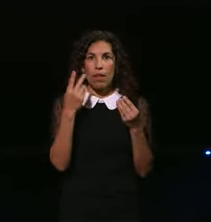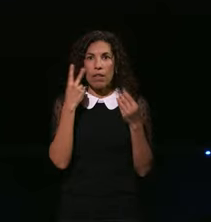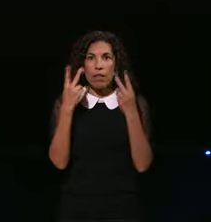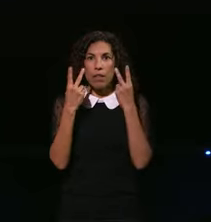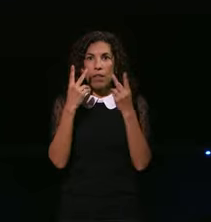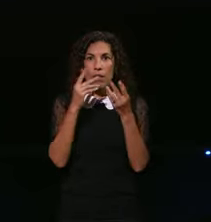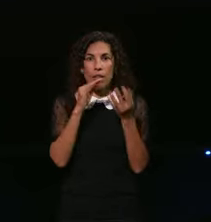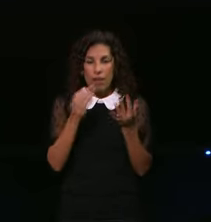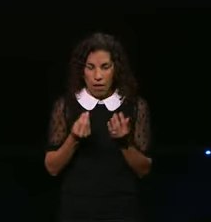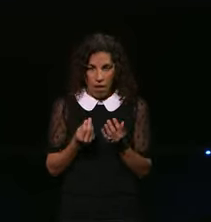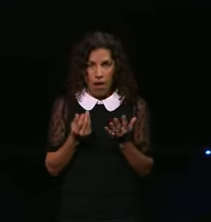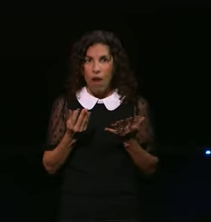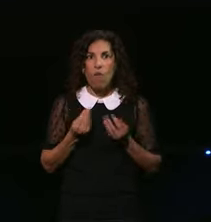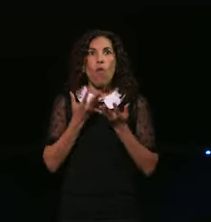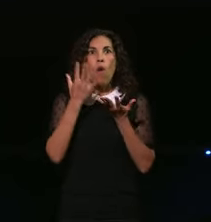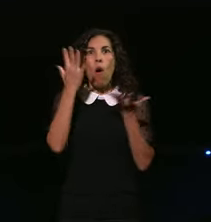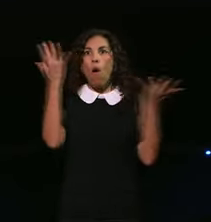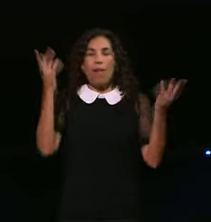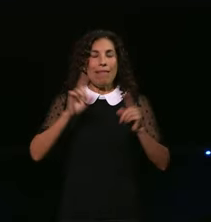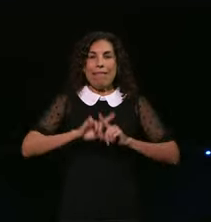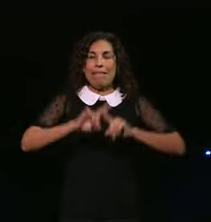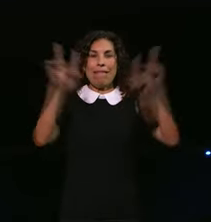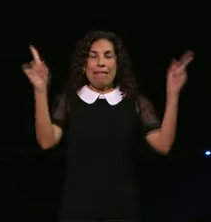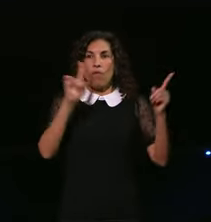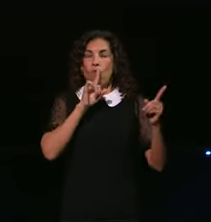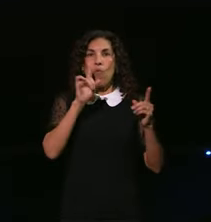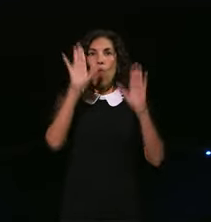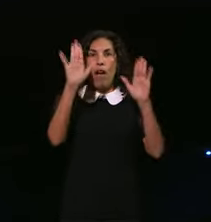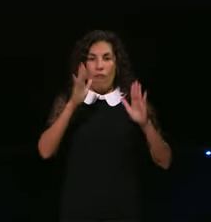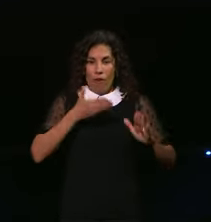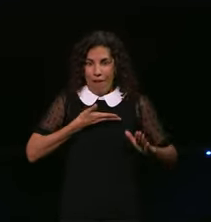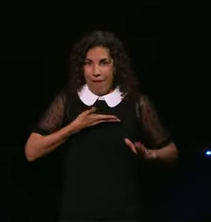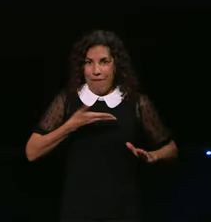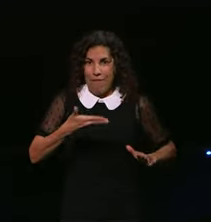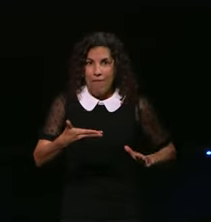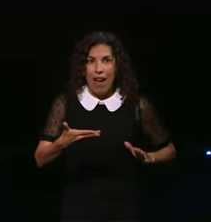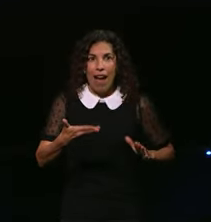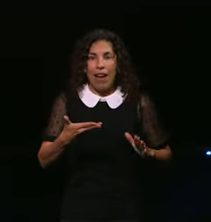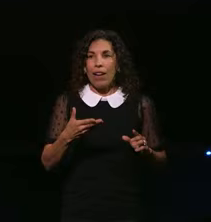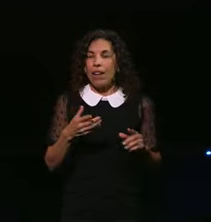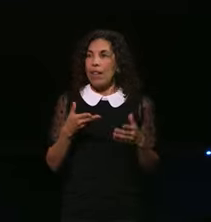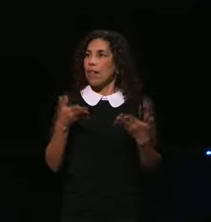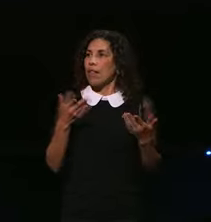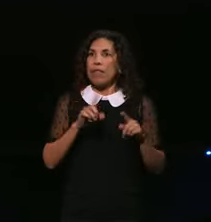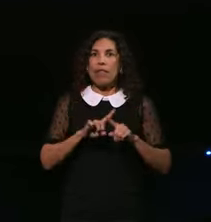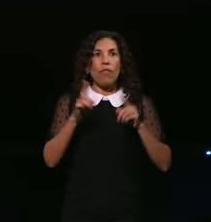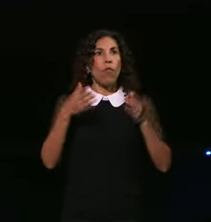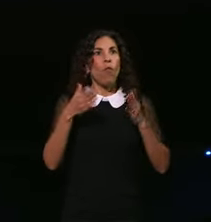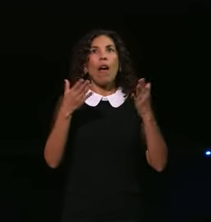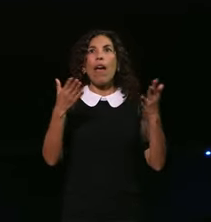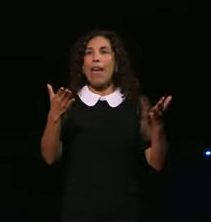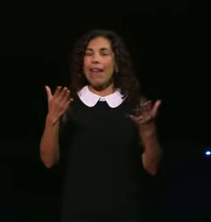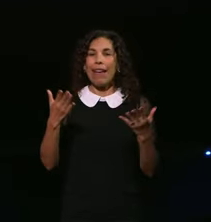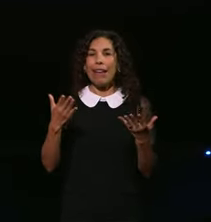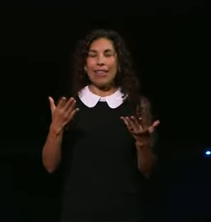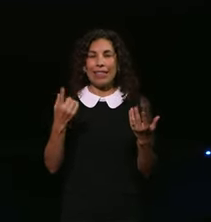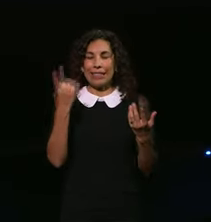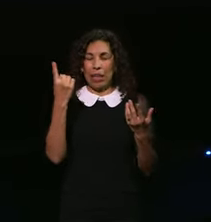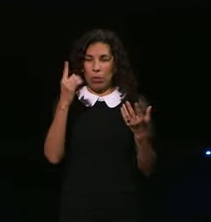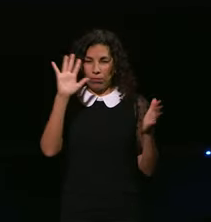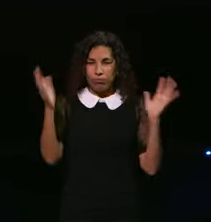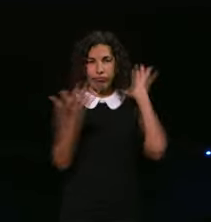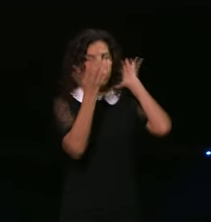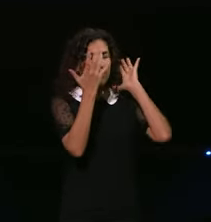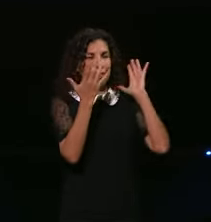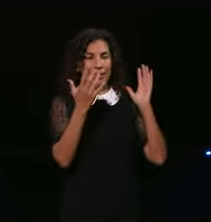something else emerge. So it's a beautiful invitation to consider another way of being and consider being someone